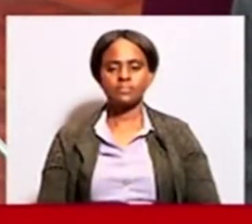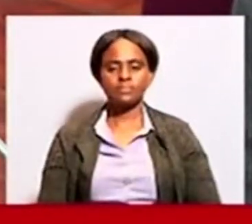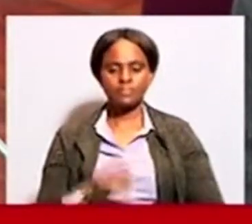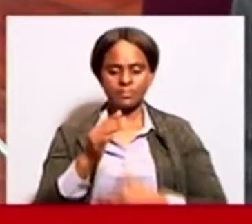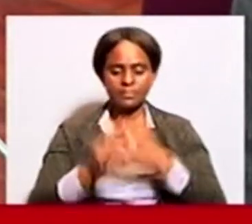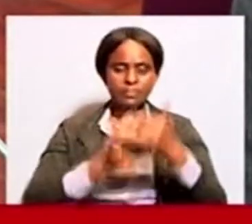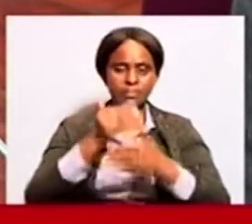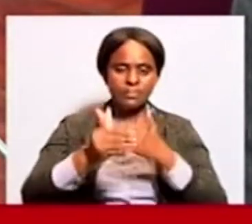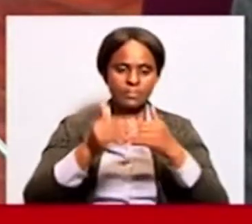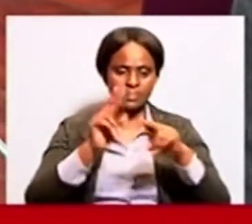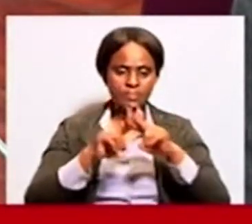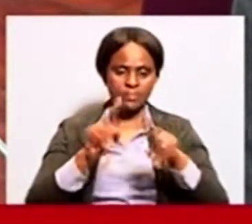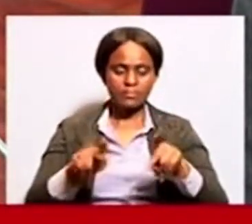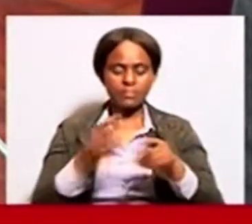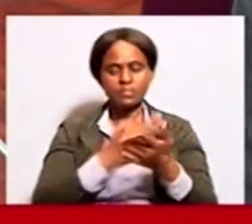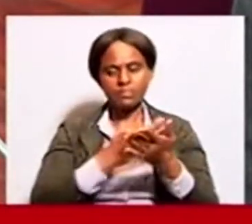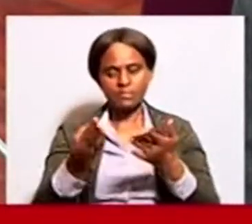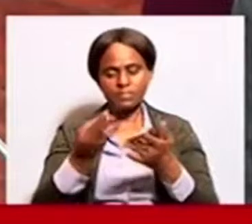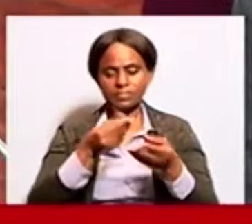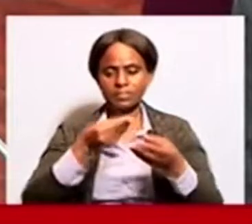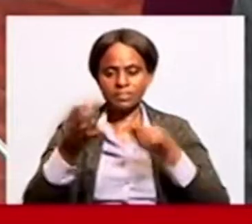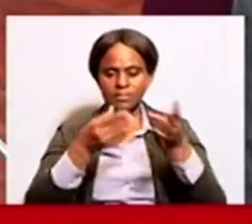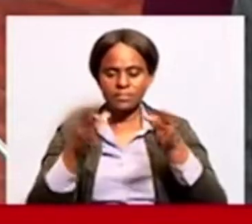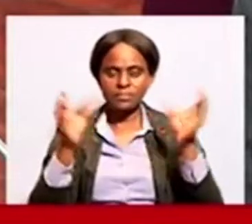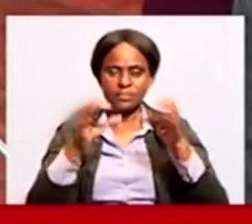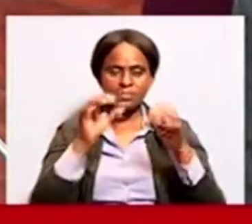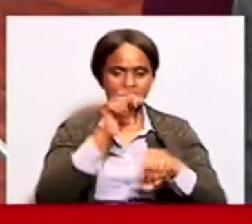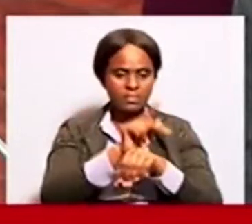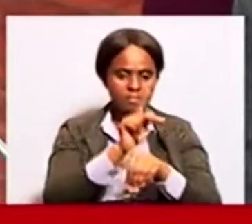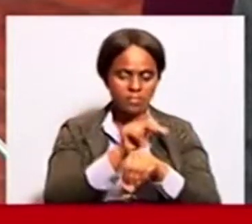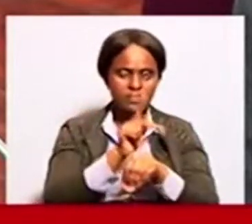Next query, Chair, is failure to spend on community projects